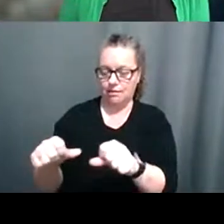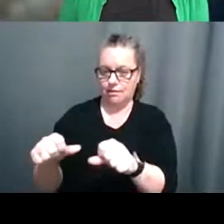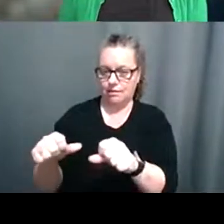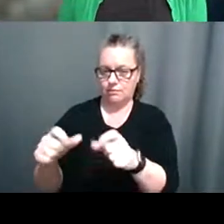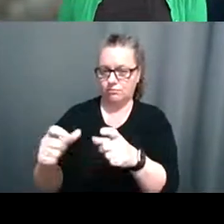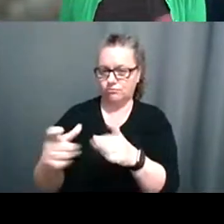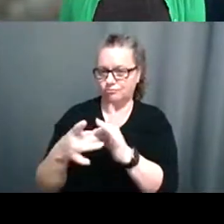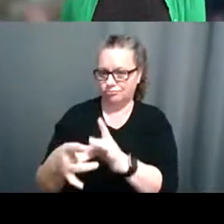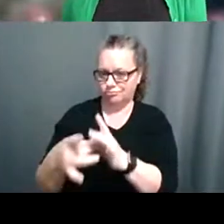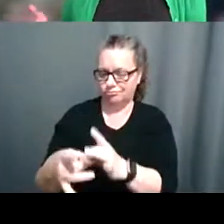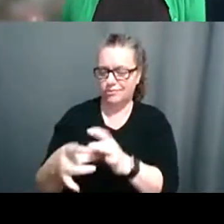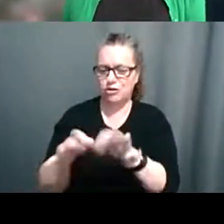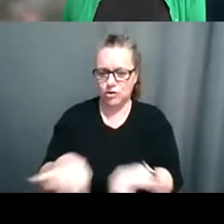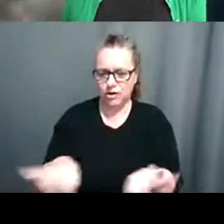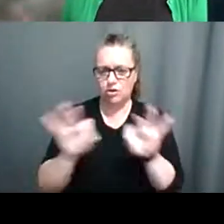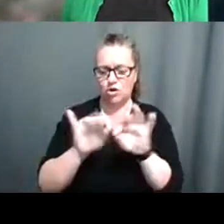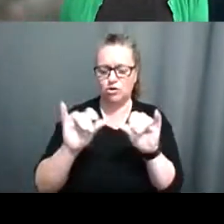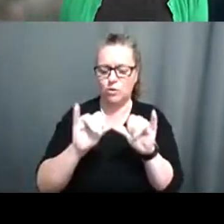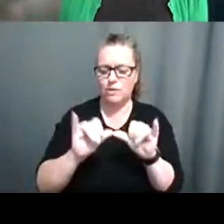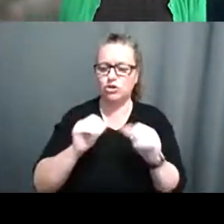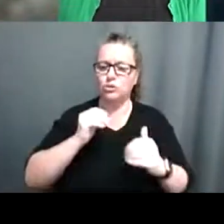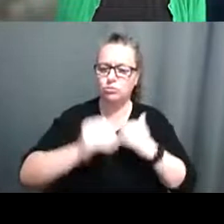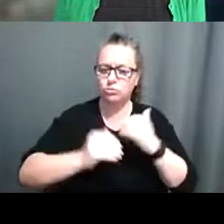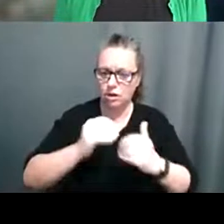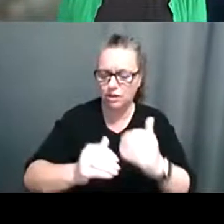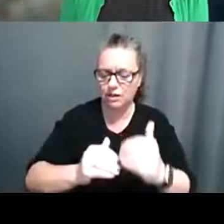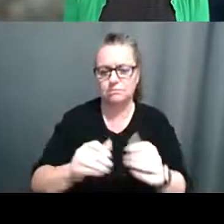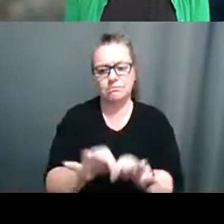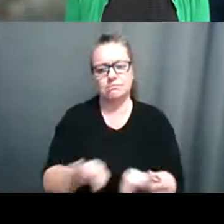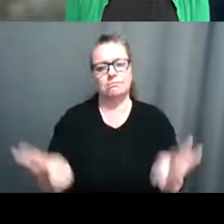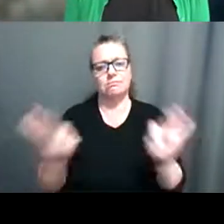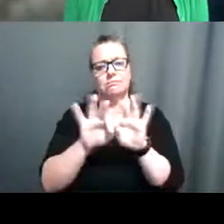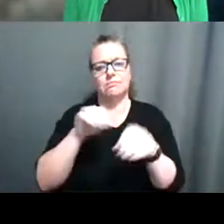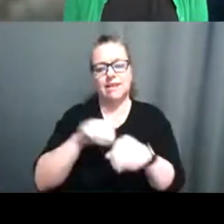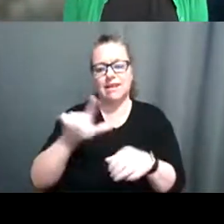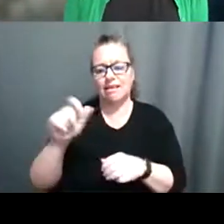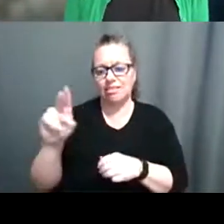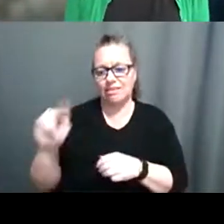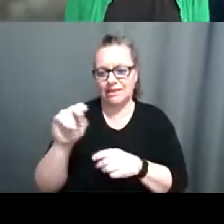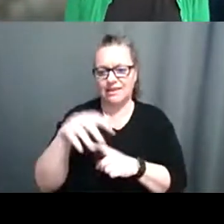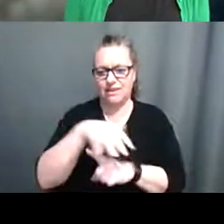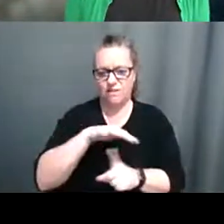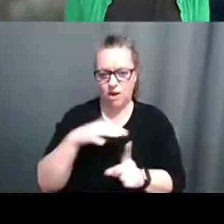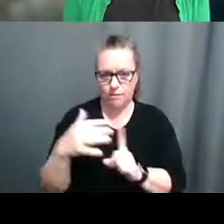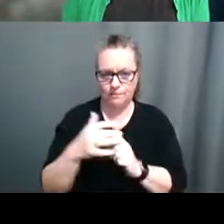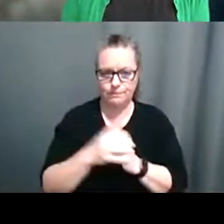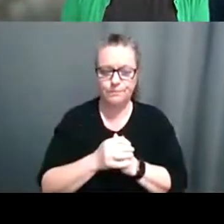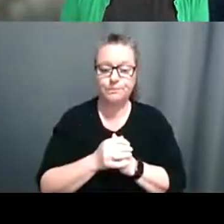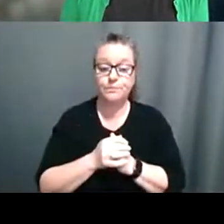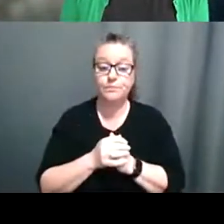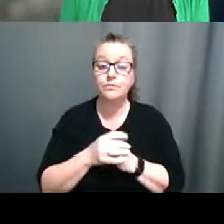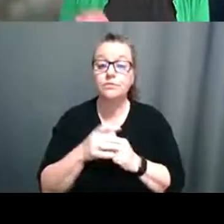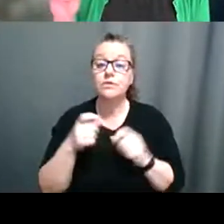progress. And data is essential in a lean environment. So moving from data is